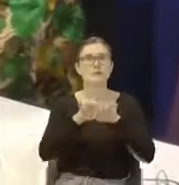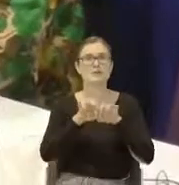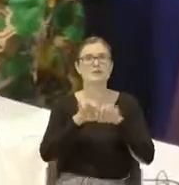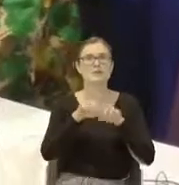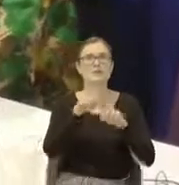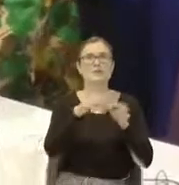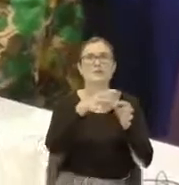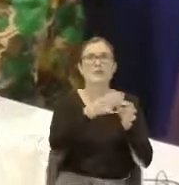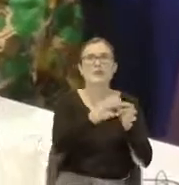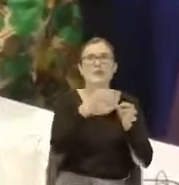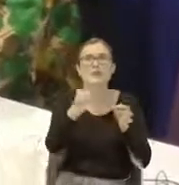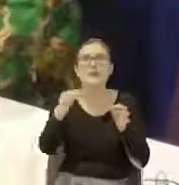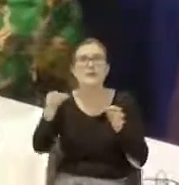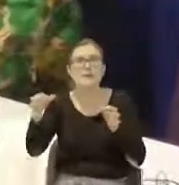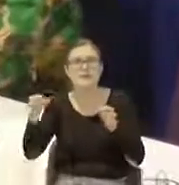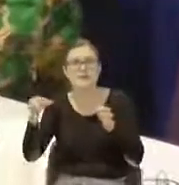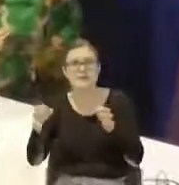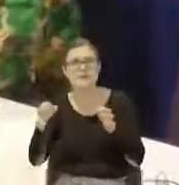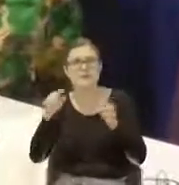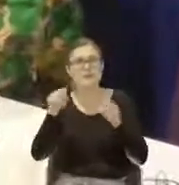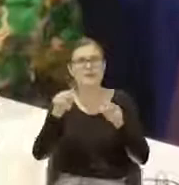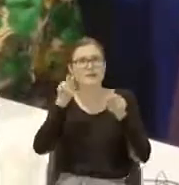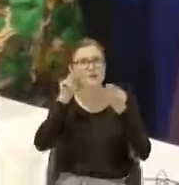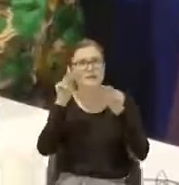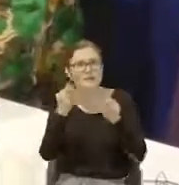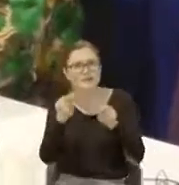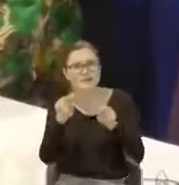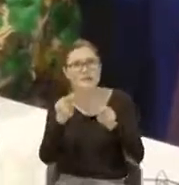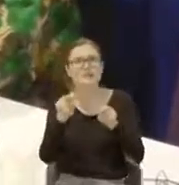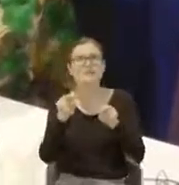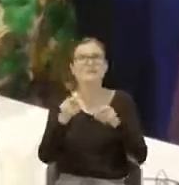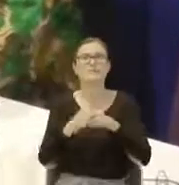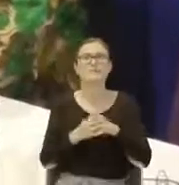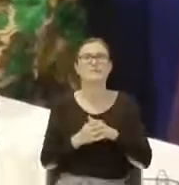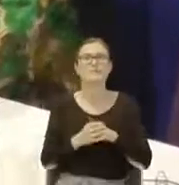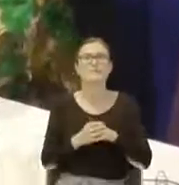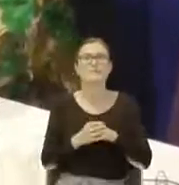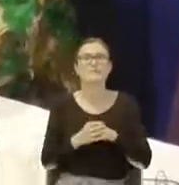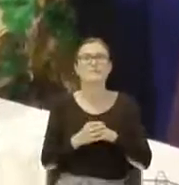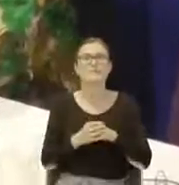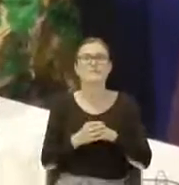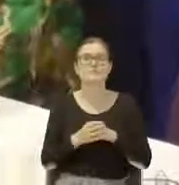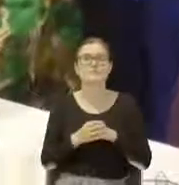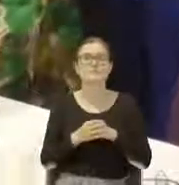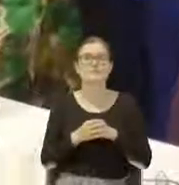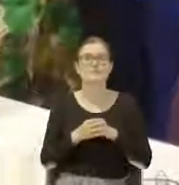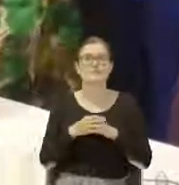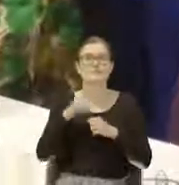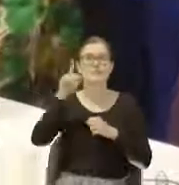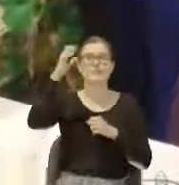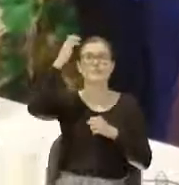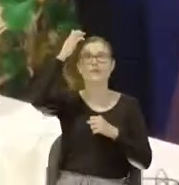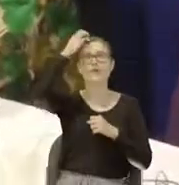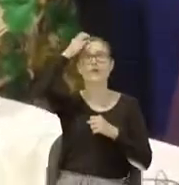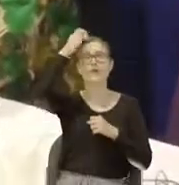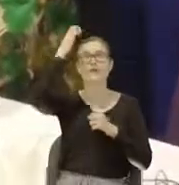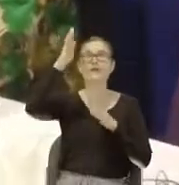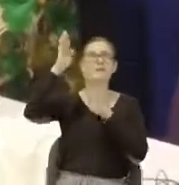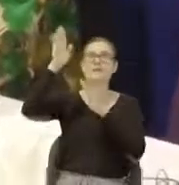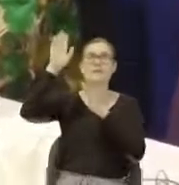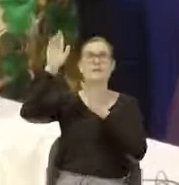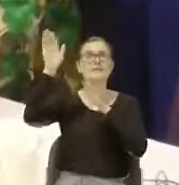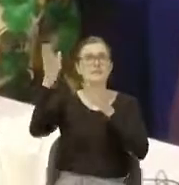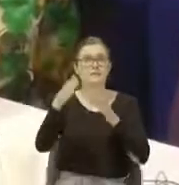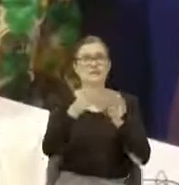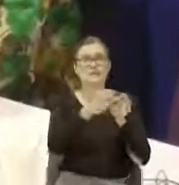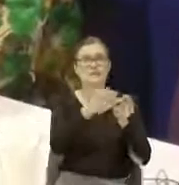governments abdicating their role. It's not about national governments being bypassed somehow by us. It is really about a strengthened system, built